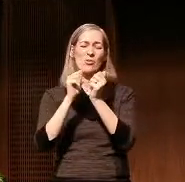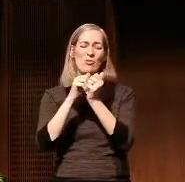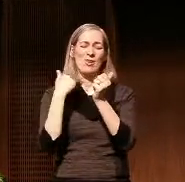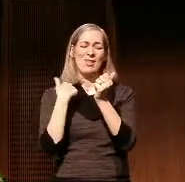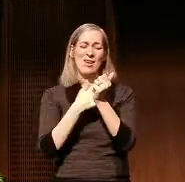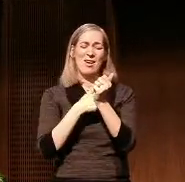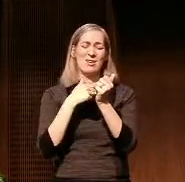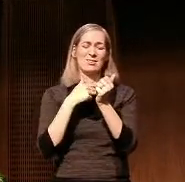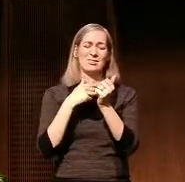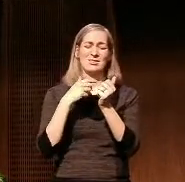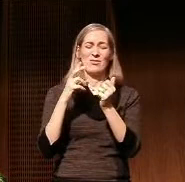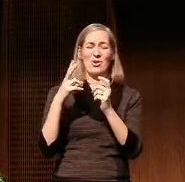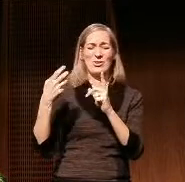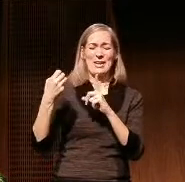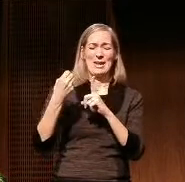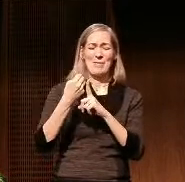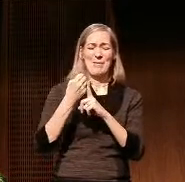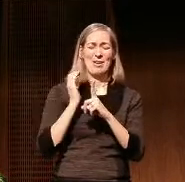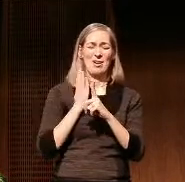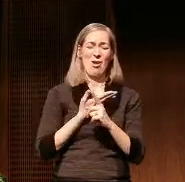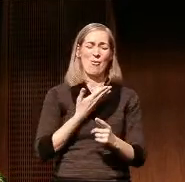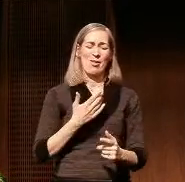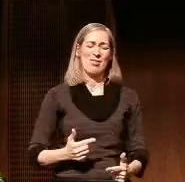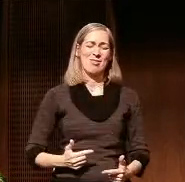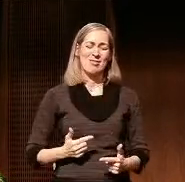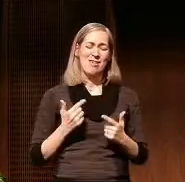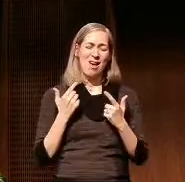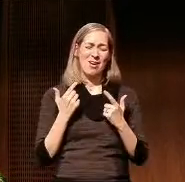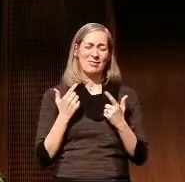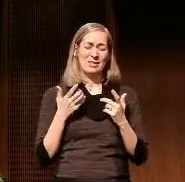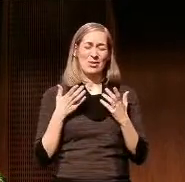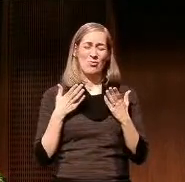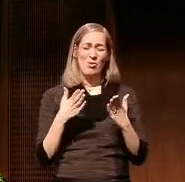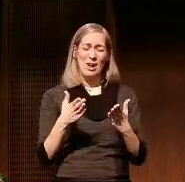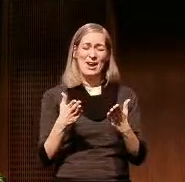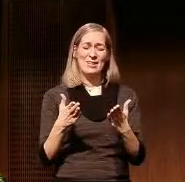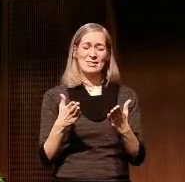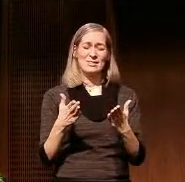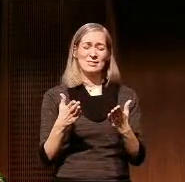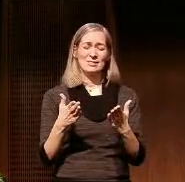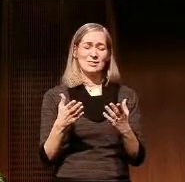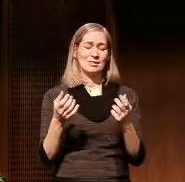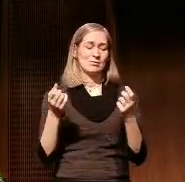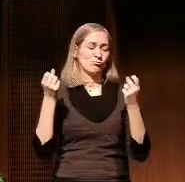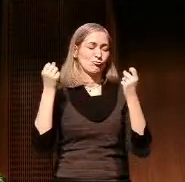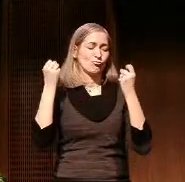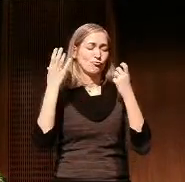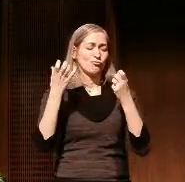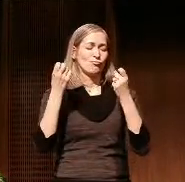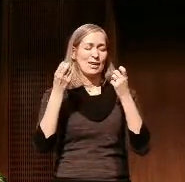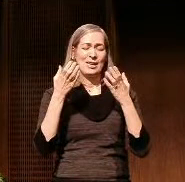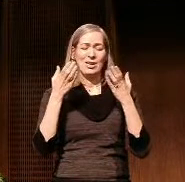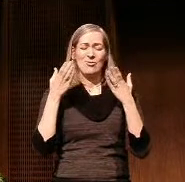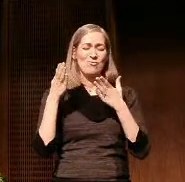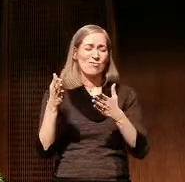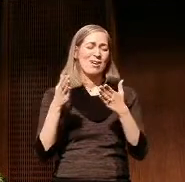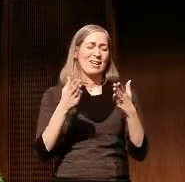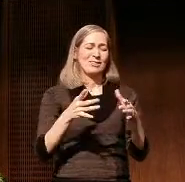lives in ways that, for many of us, are too numerous to